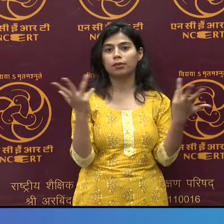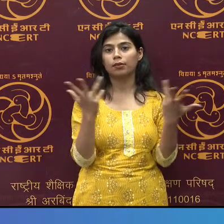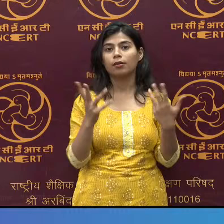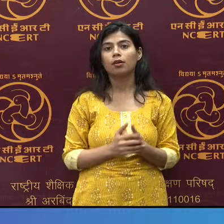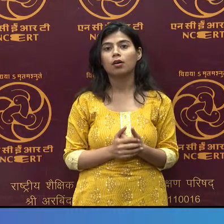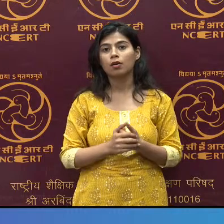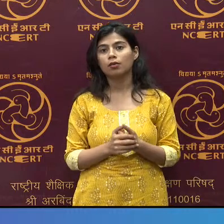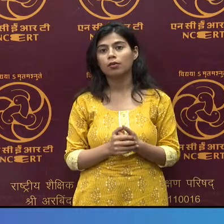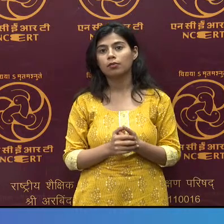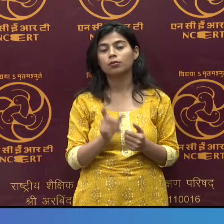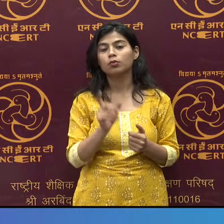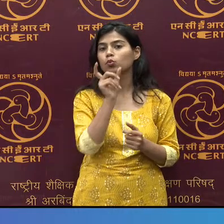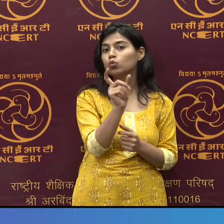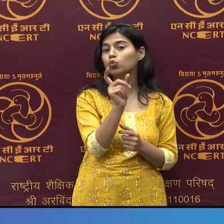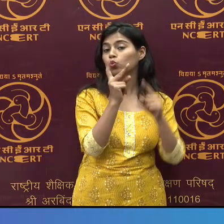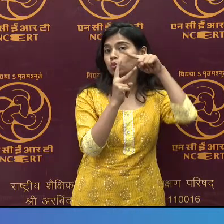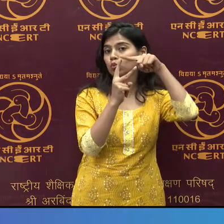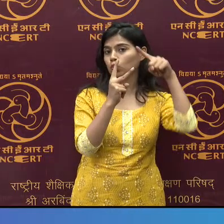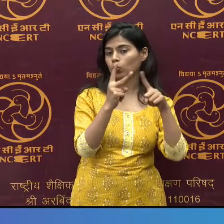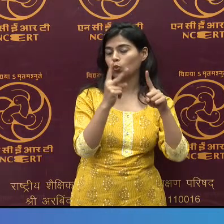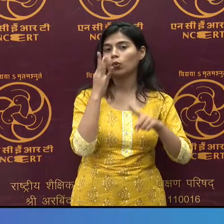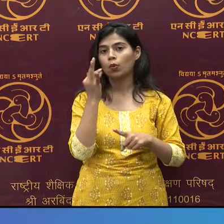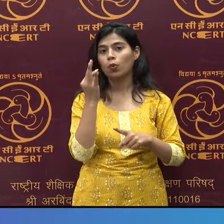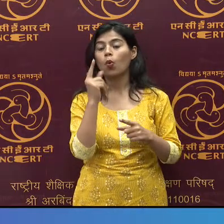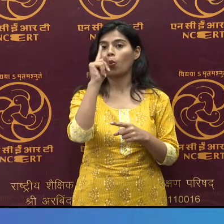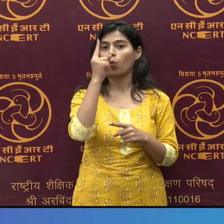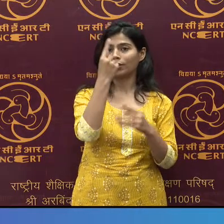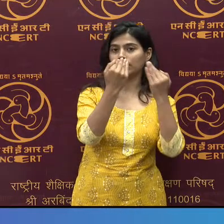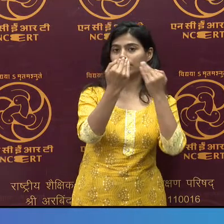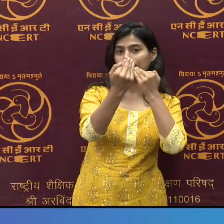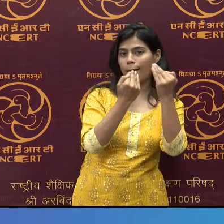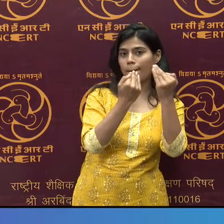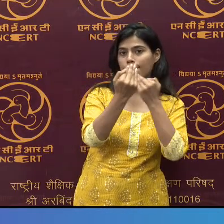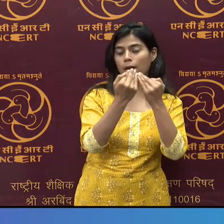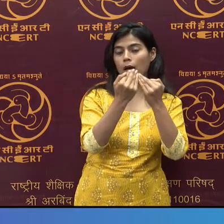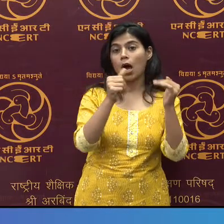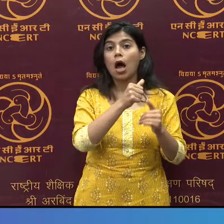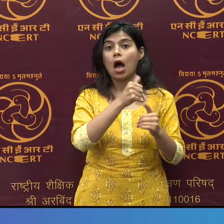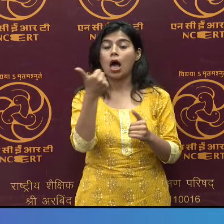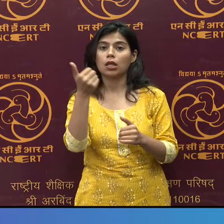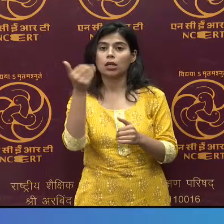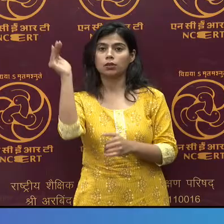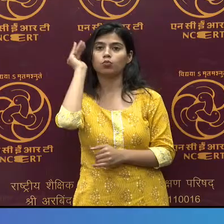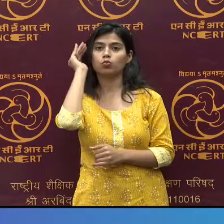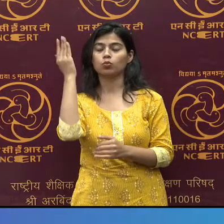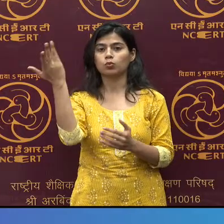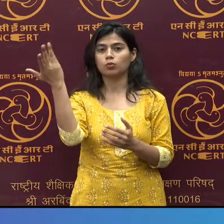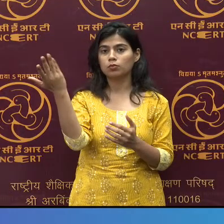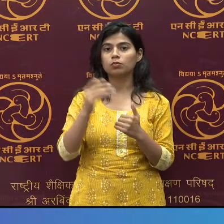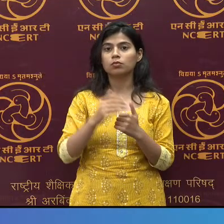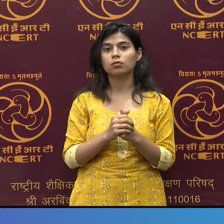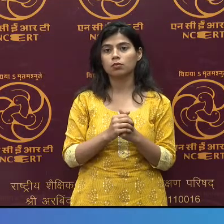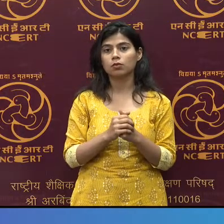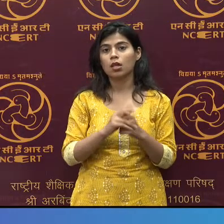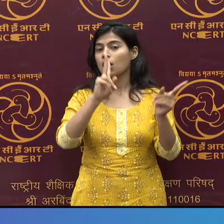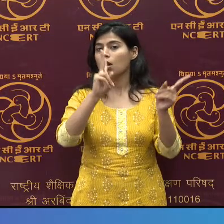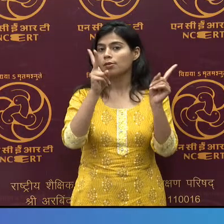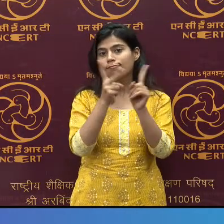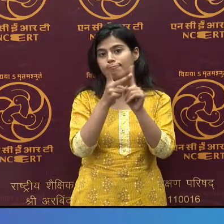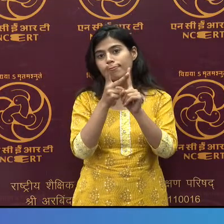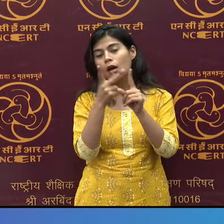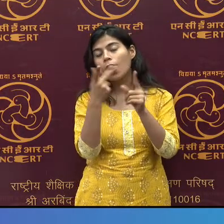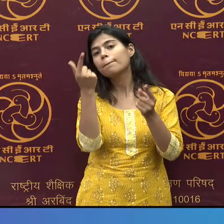do a couple of things. One, you can compare and contrast with other information. Second, if we are talking